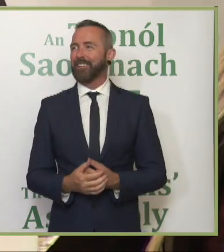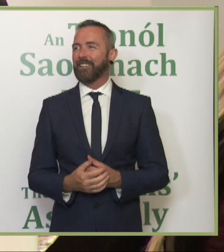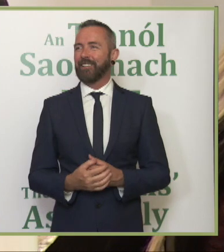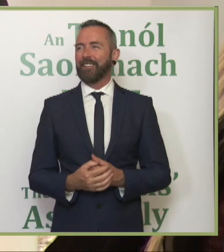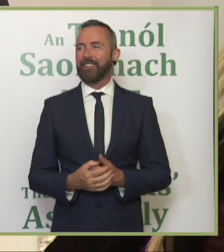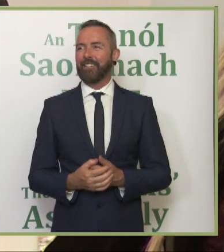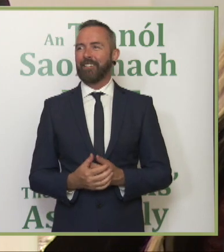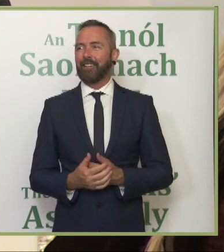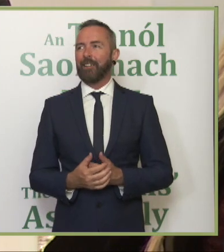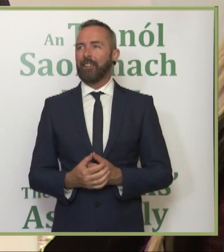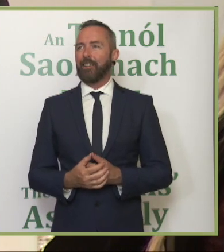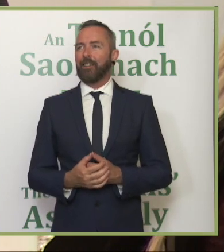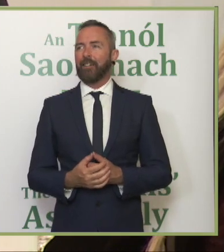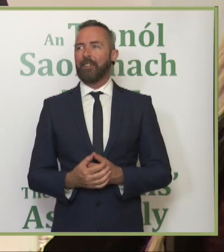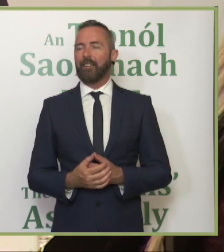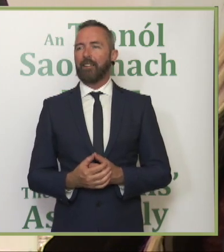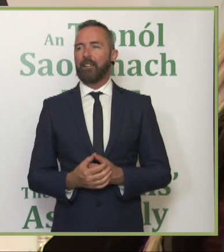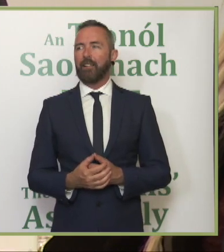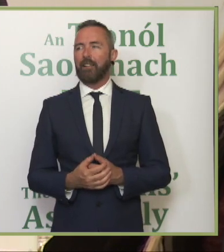the...